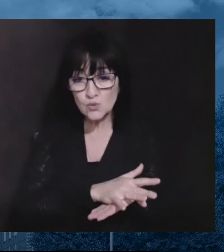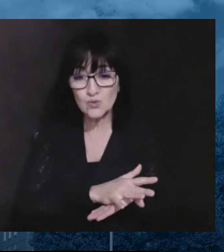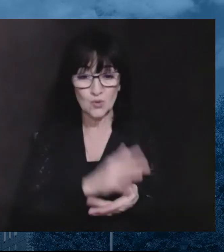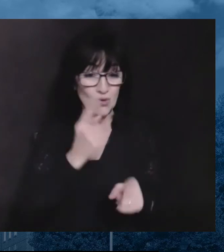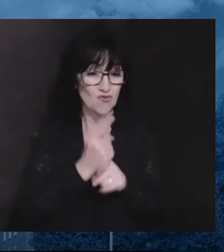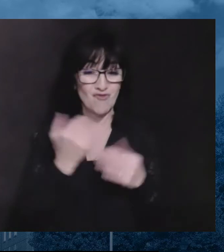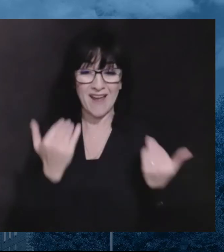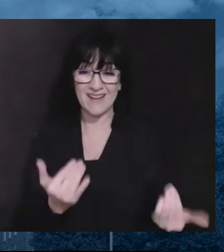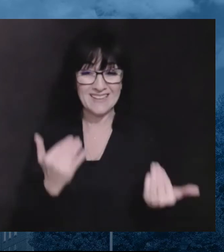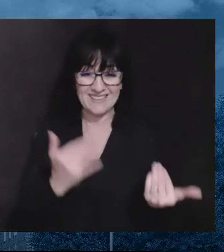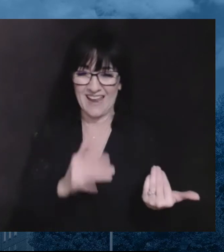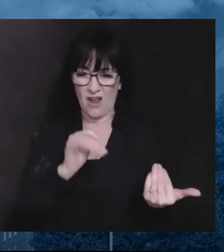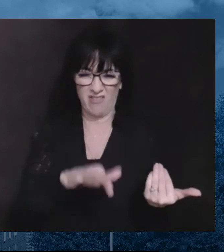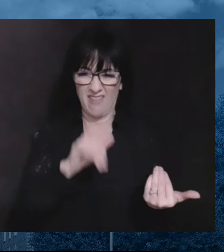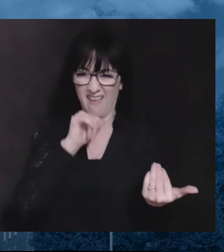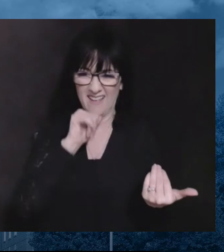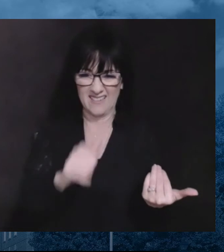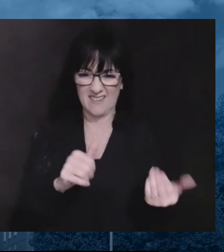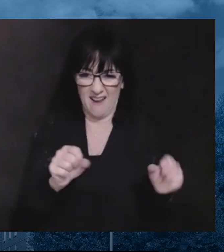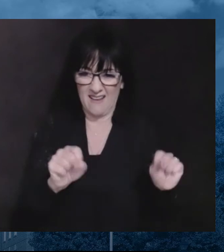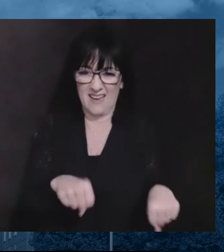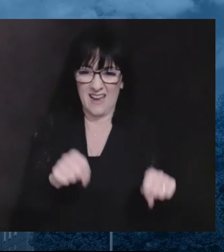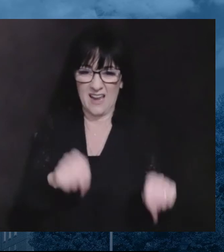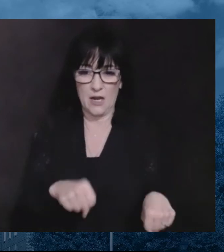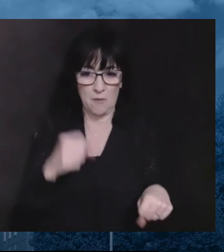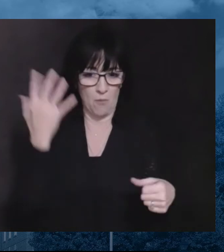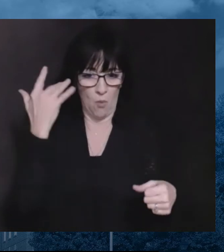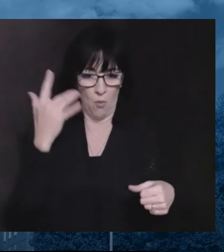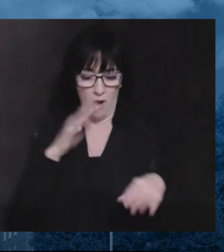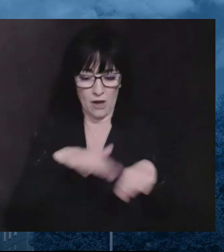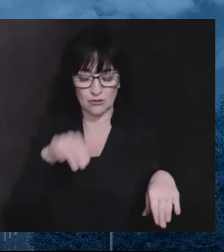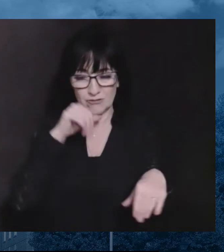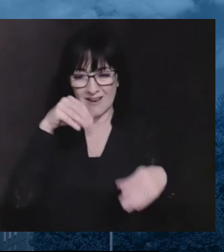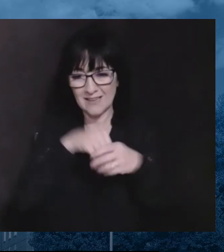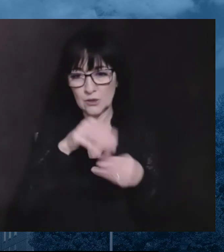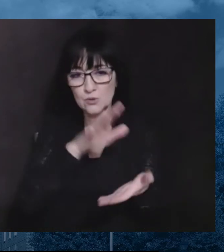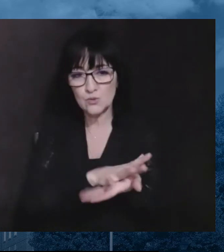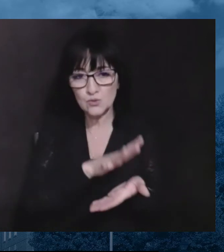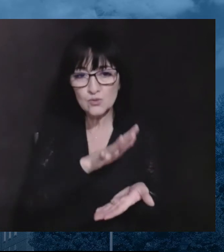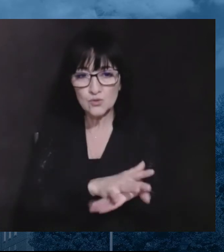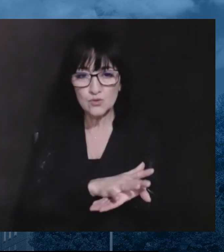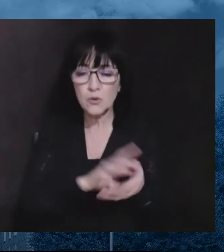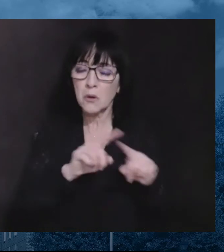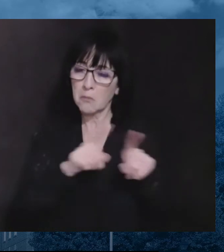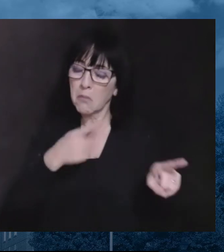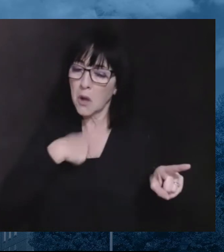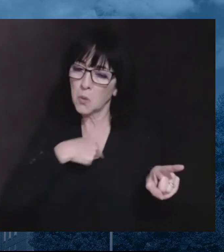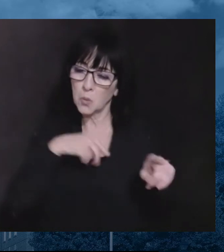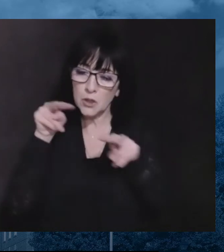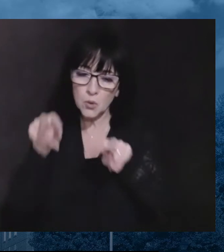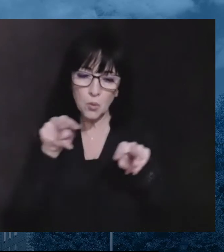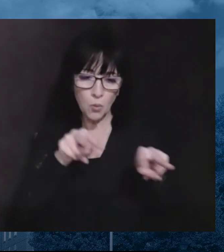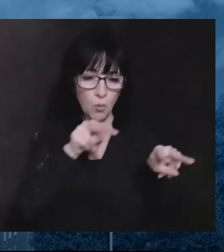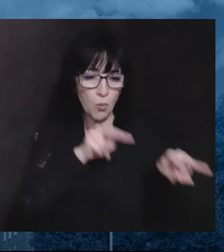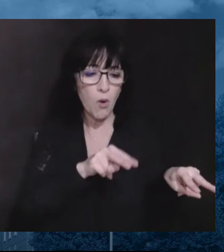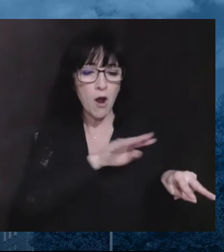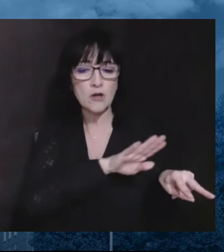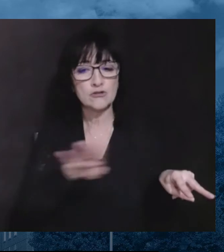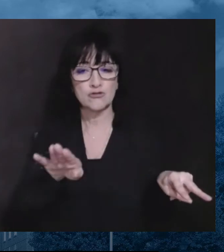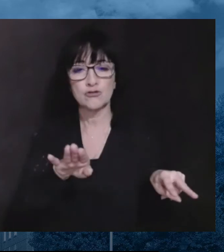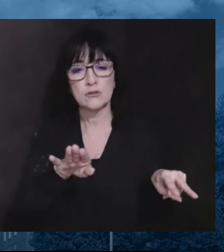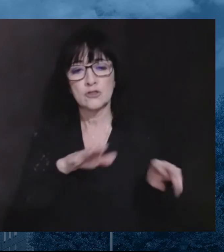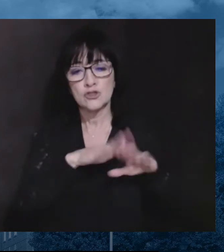this point when our kids are not with us. But we will be watching the progress of students, and we are